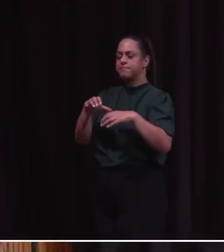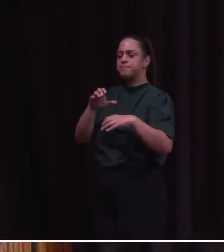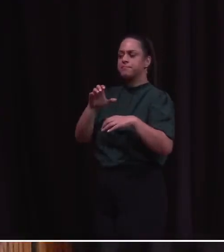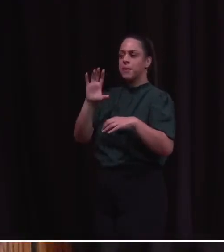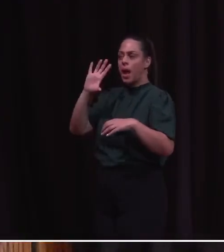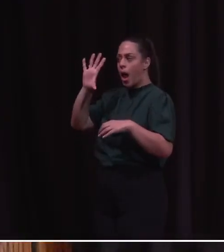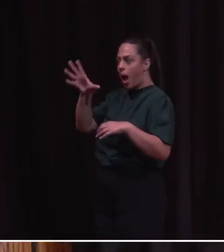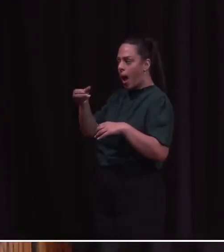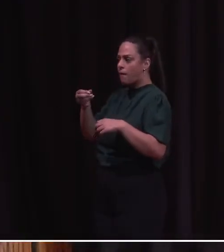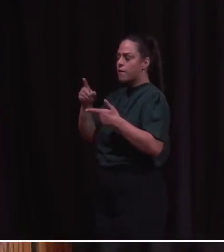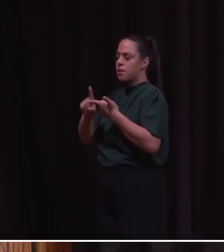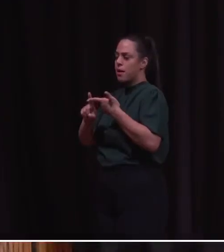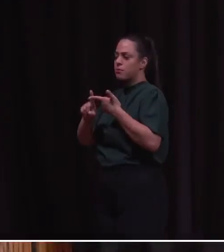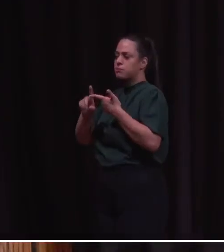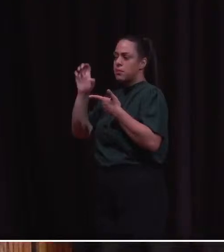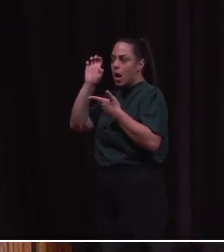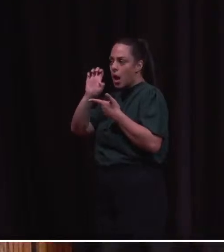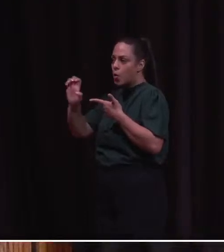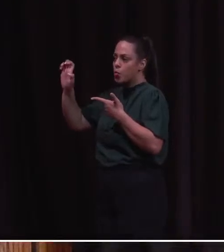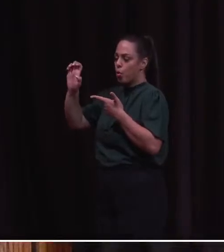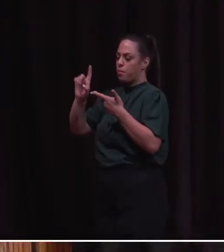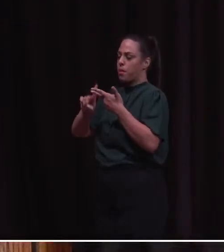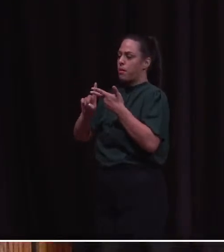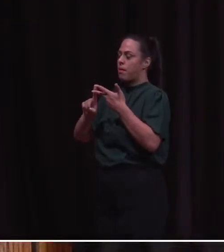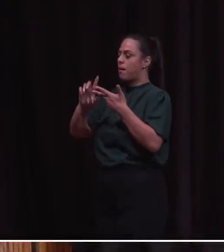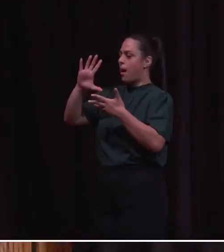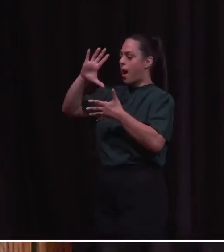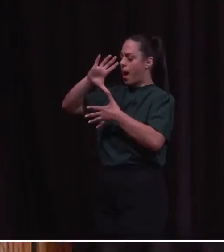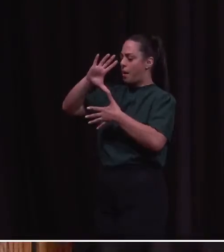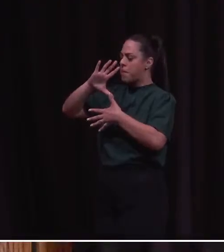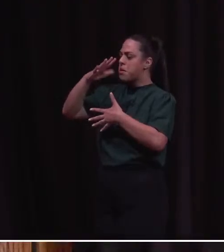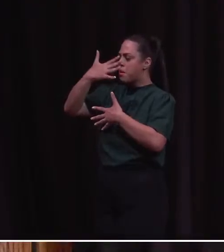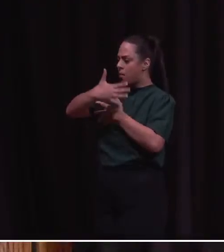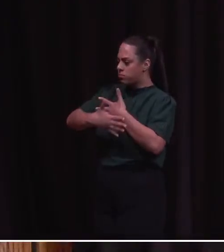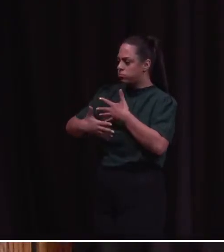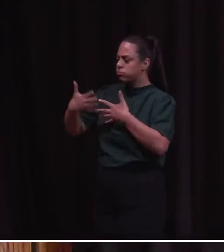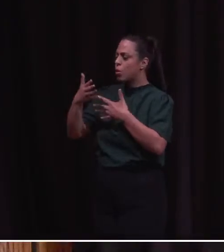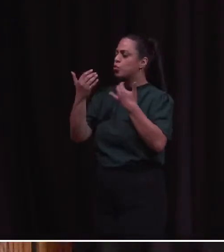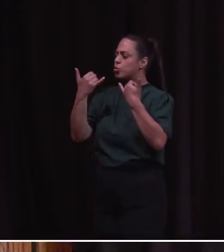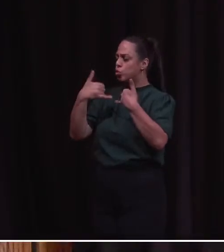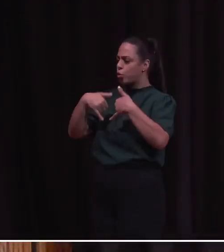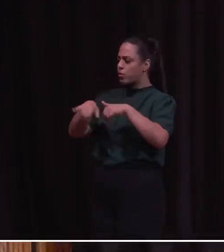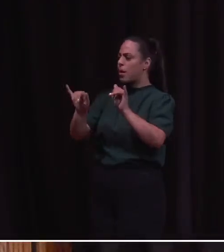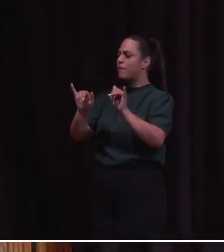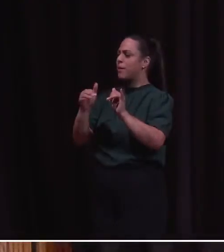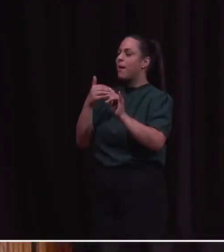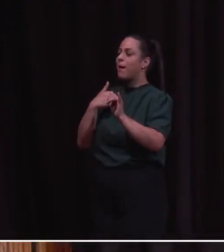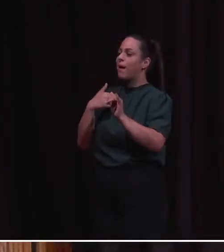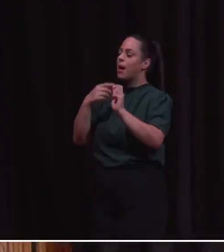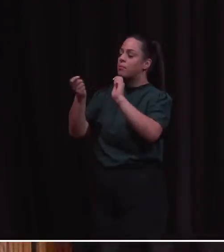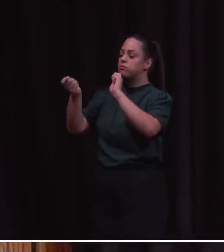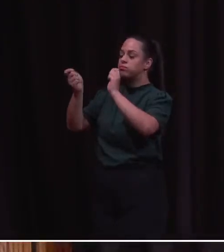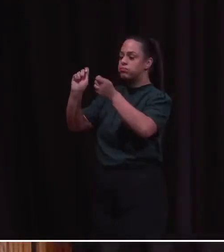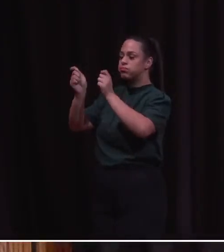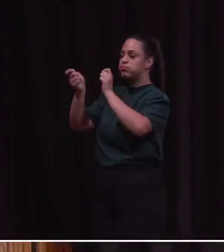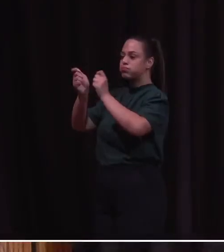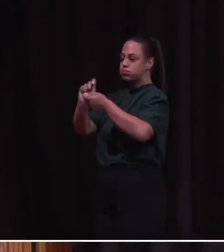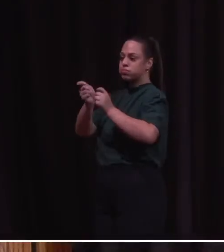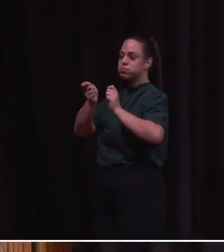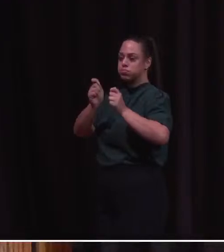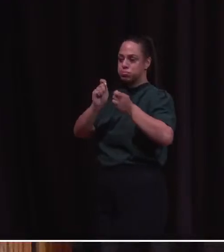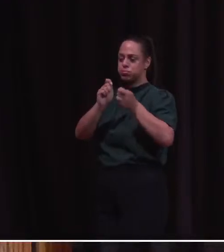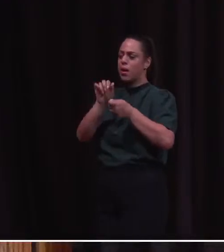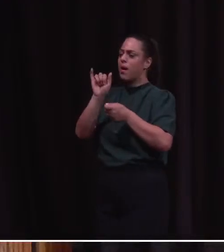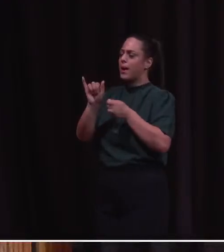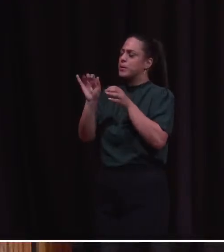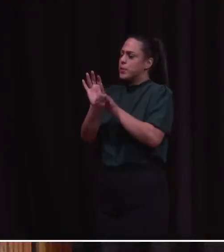another continue to shape our world, even as a huge factor that is always